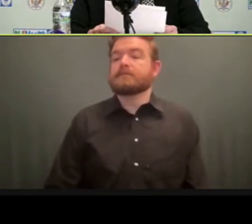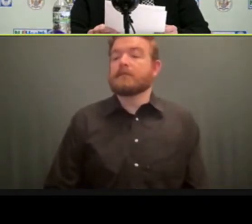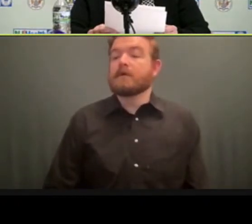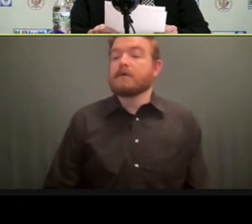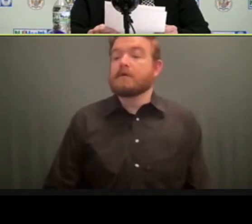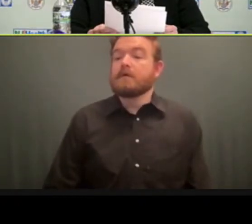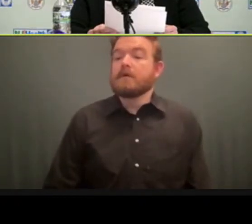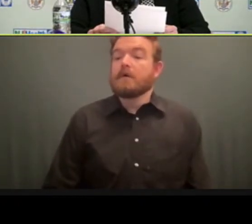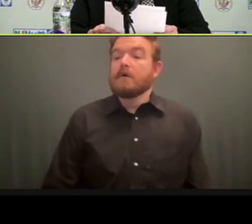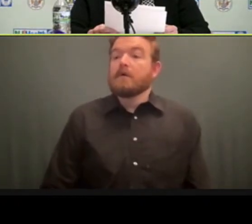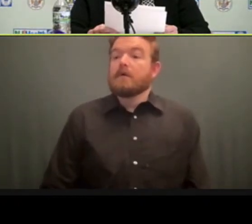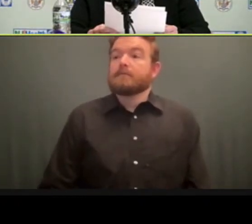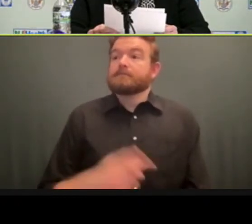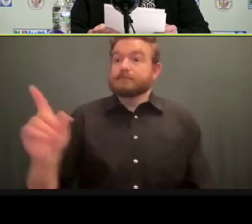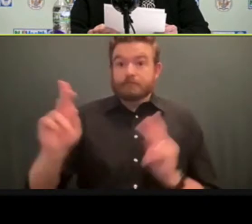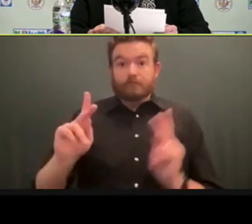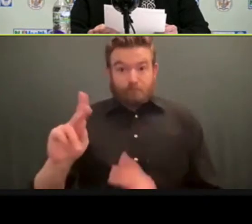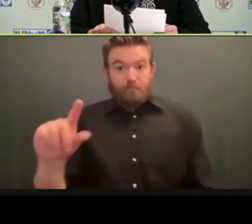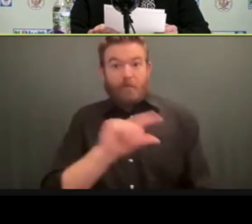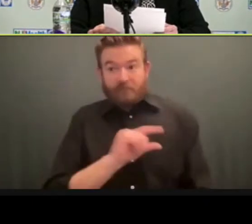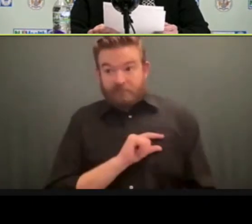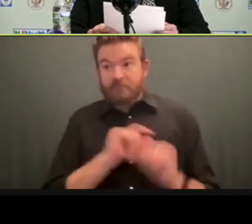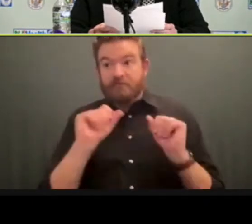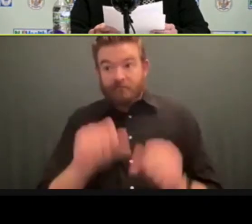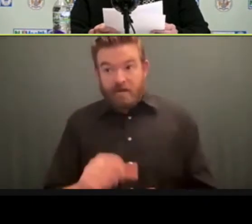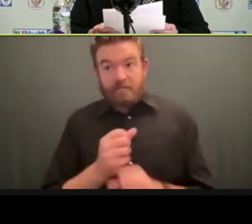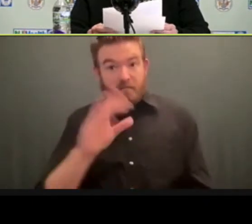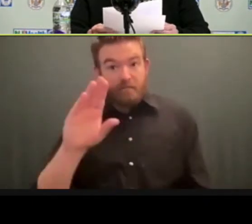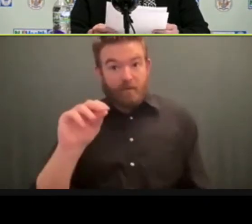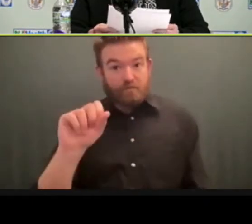have received a booster. We must do better.